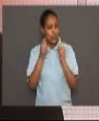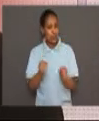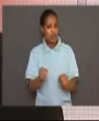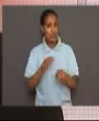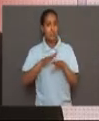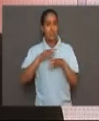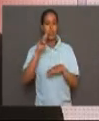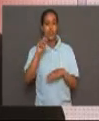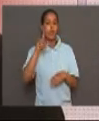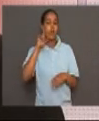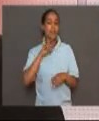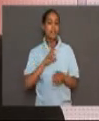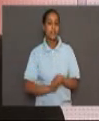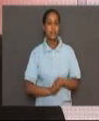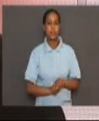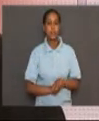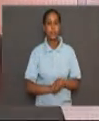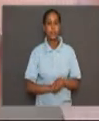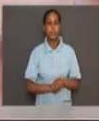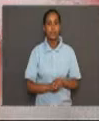stronger than thermoplastics.